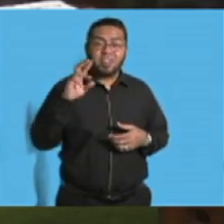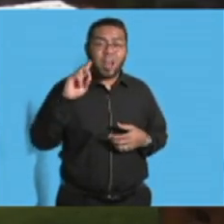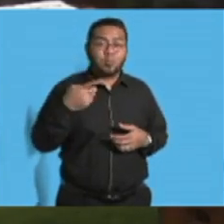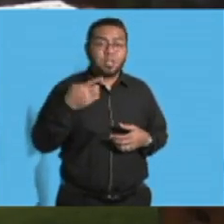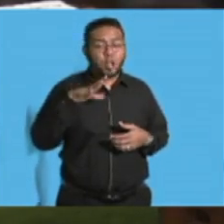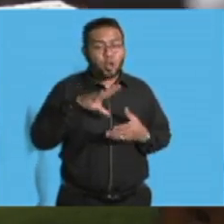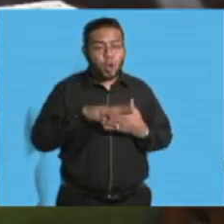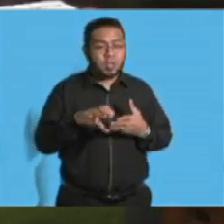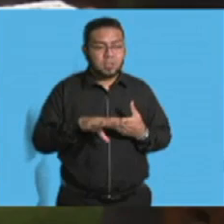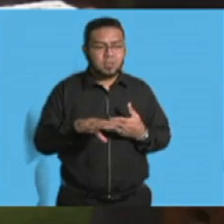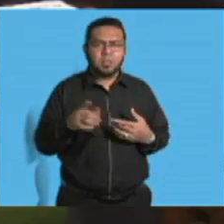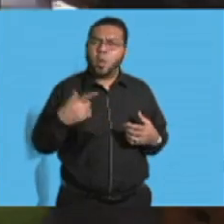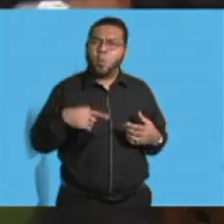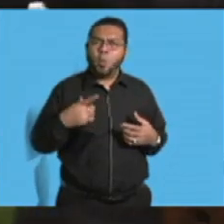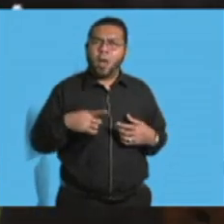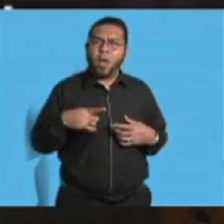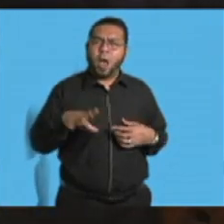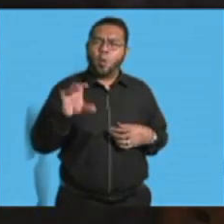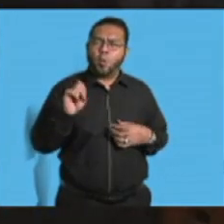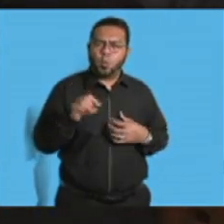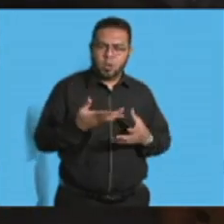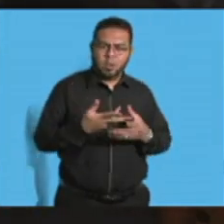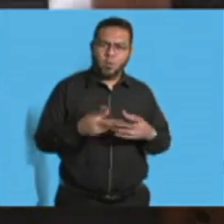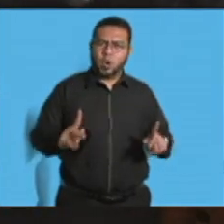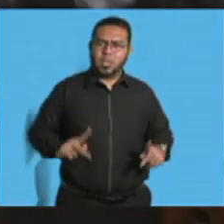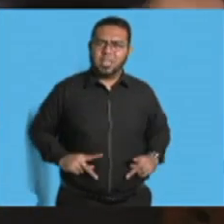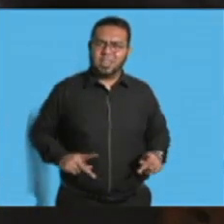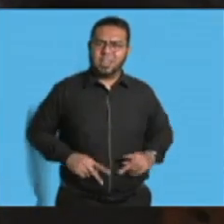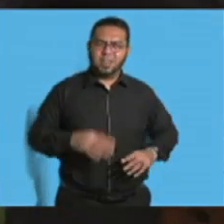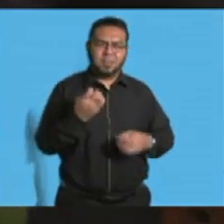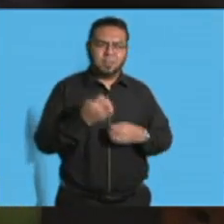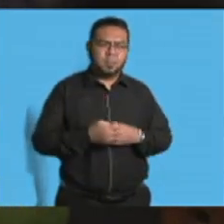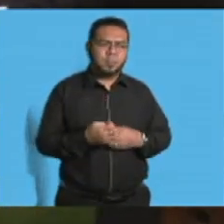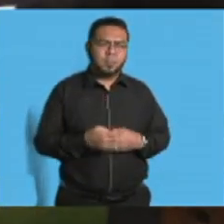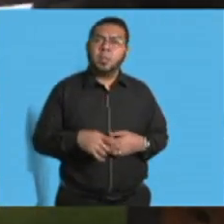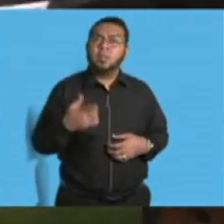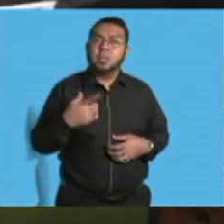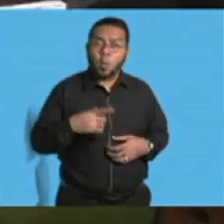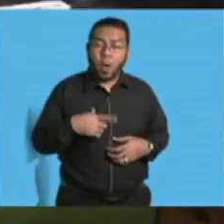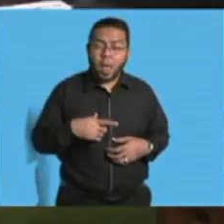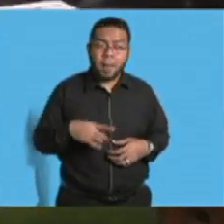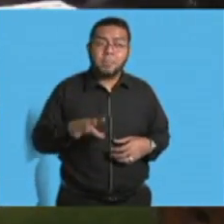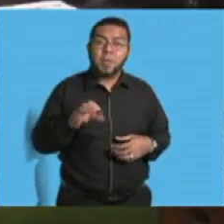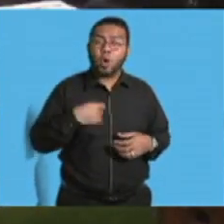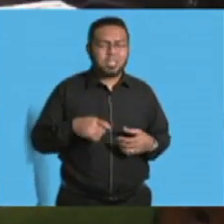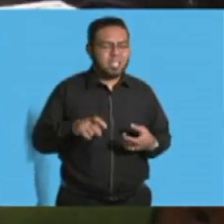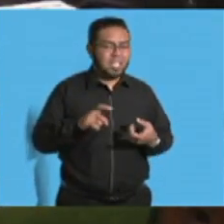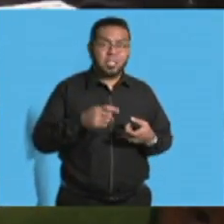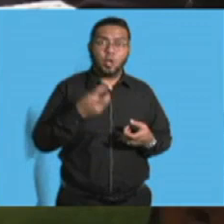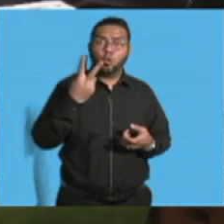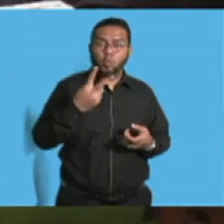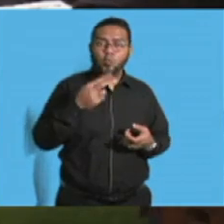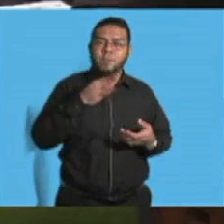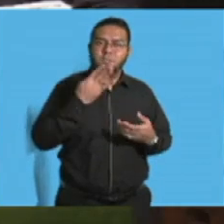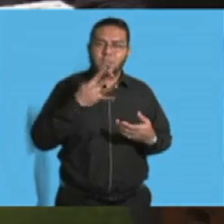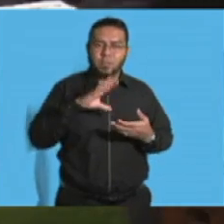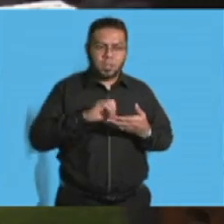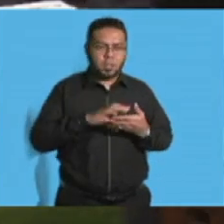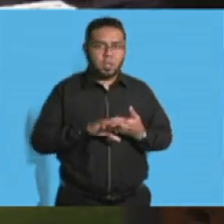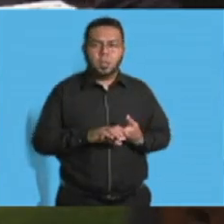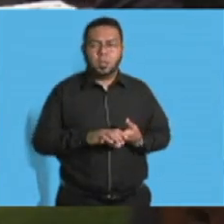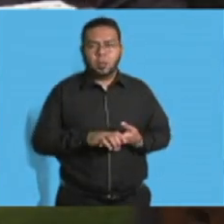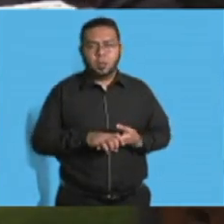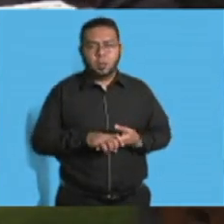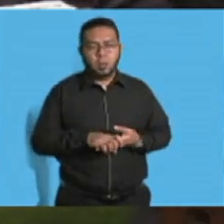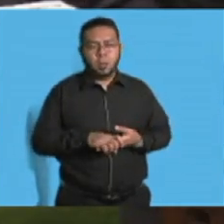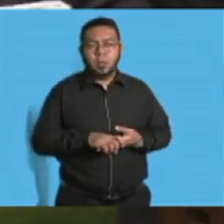$50. Somebody said, why are we singling out Kidney Foundation? Why? Because, Madam Speaker, the cost is $250. And the